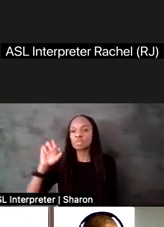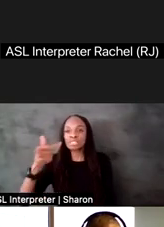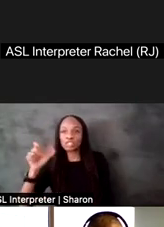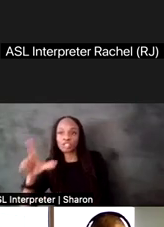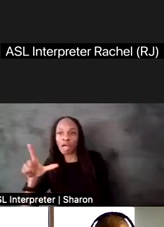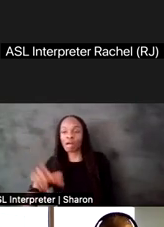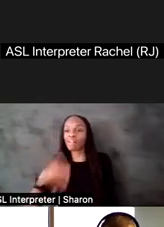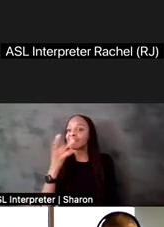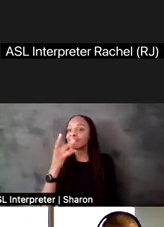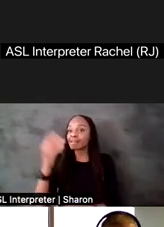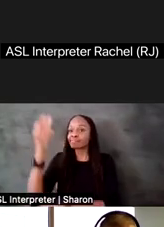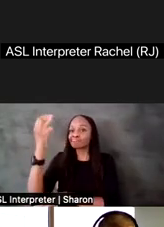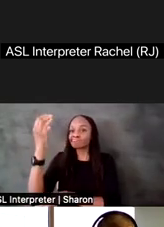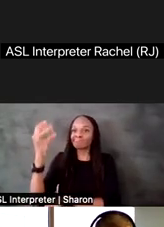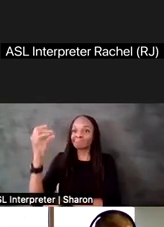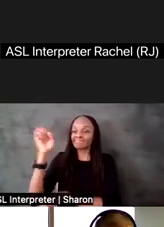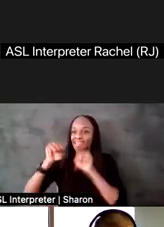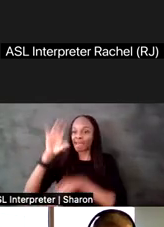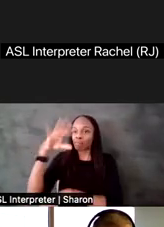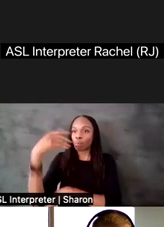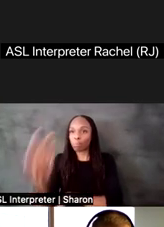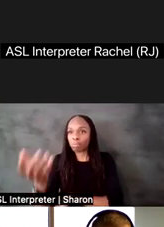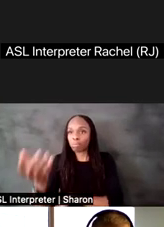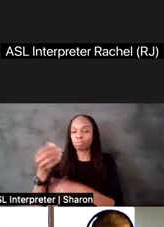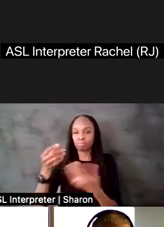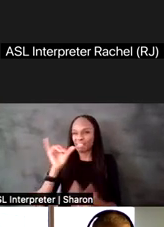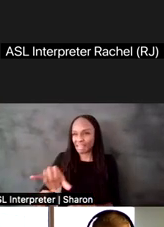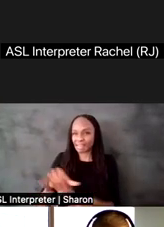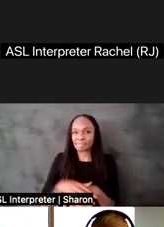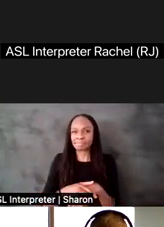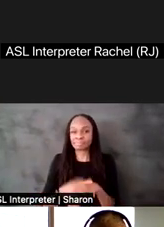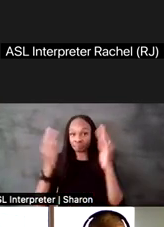if on a nightstand, could it fall over to hit you as well. Next slide.